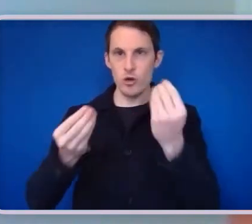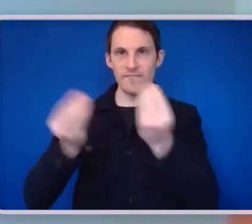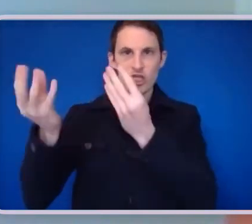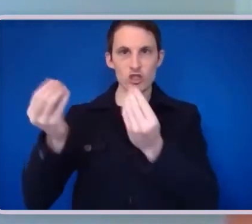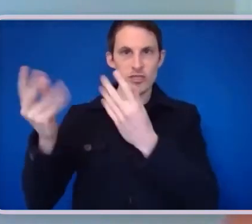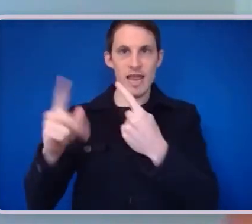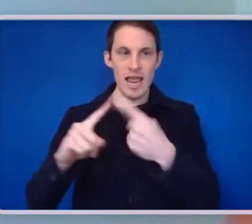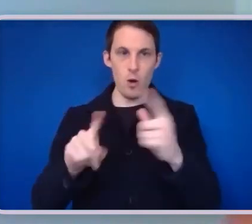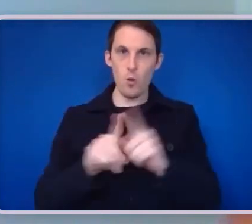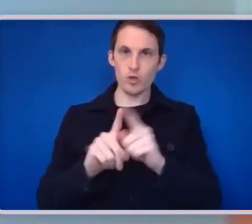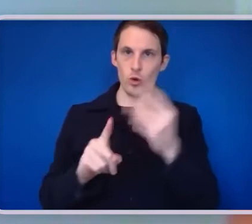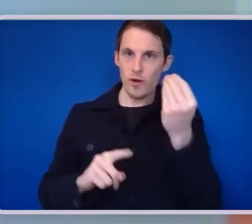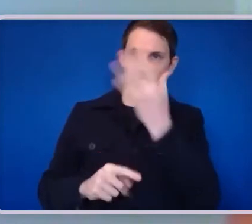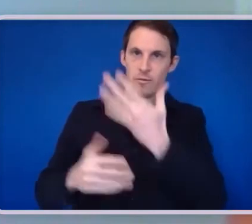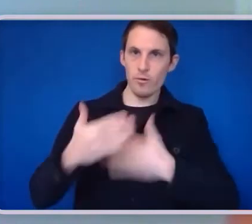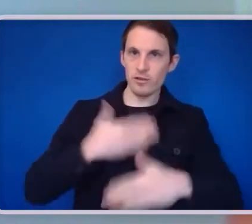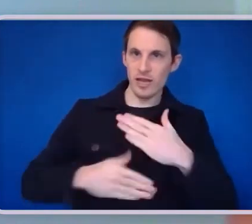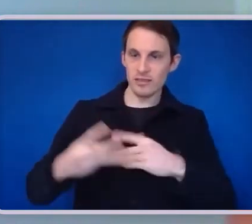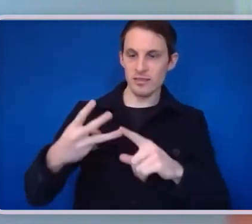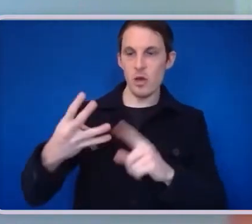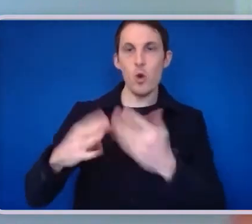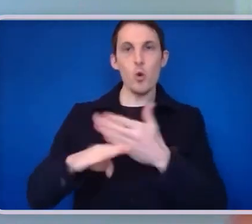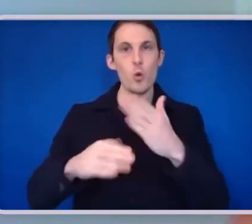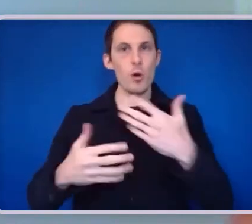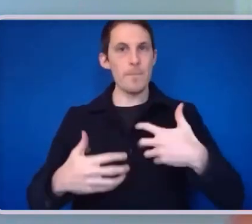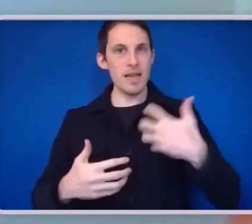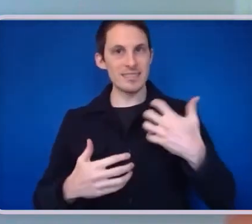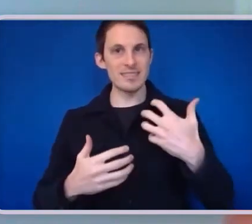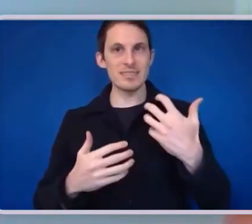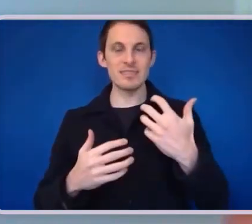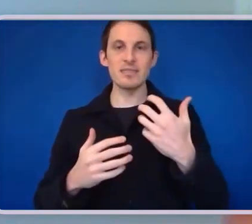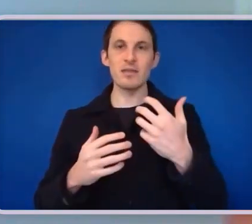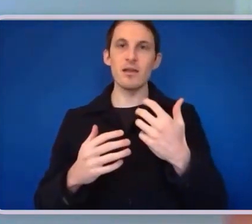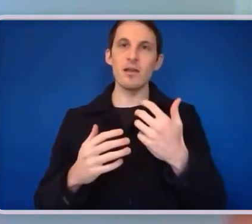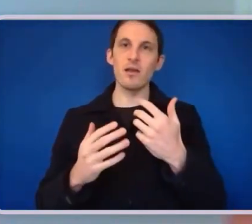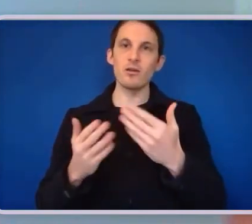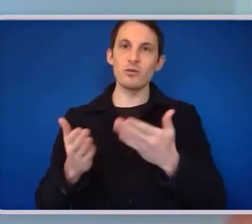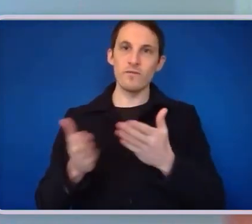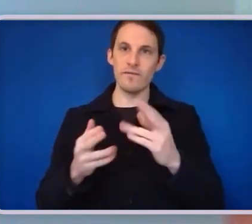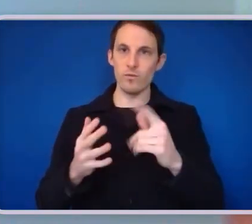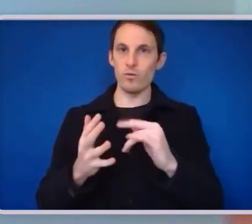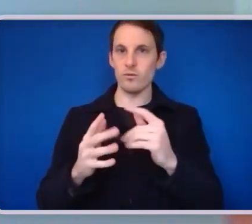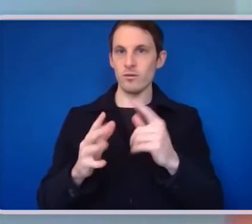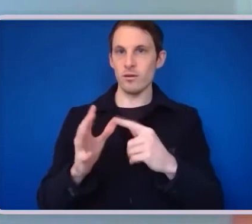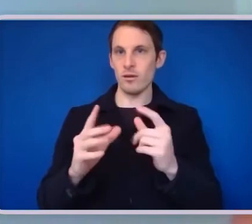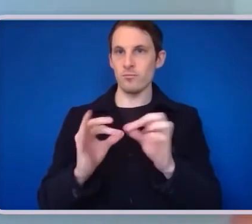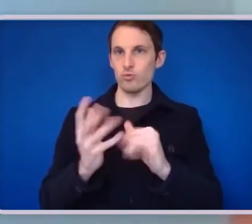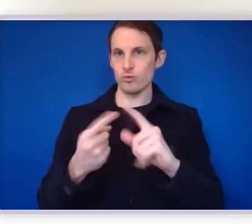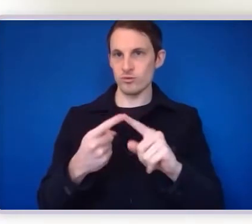conduct, along with a new complaint service for sector audiences. Please welcome Commissioner Dan